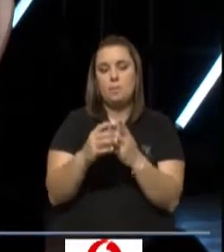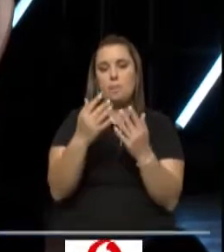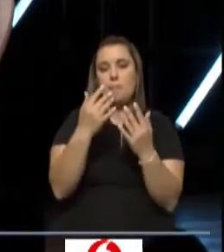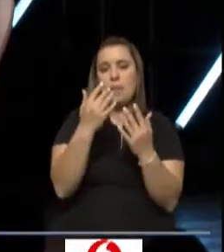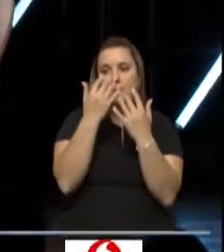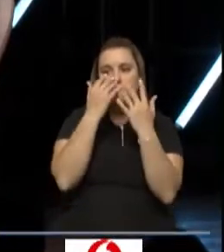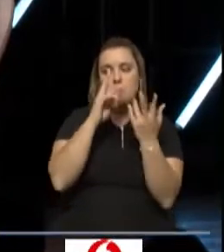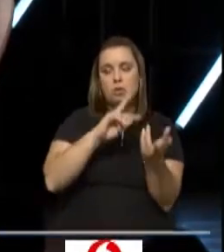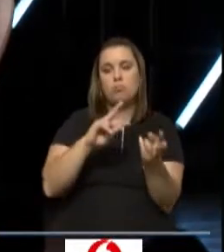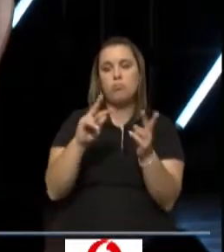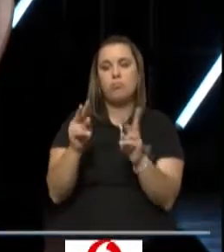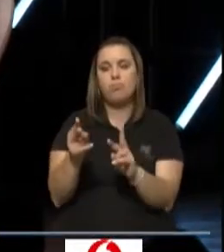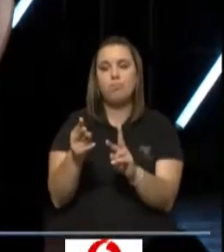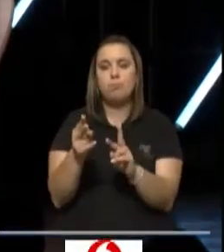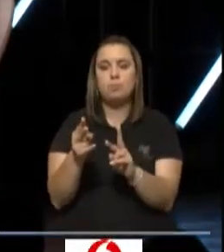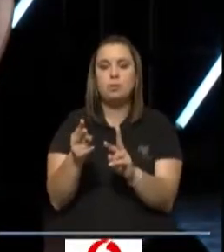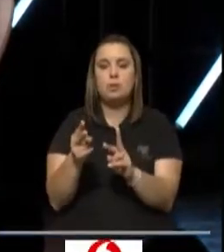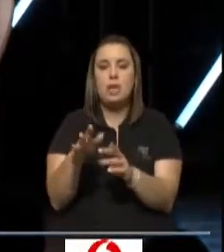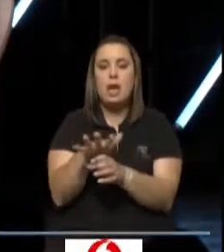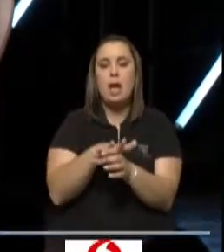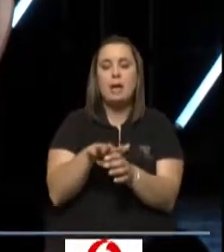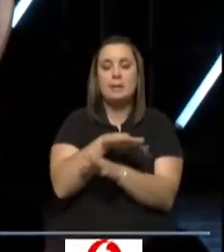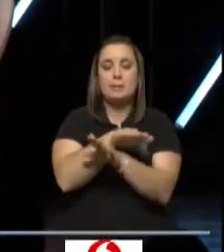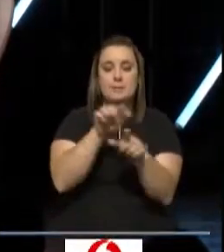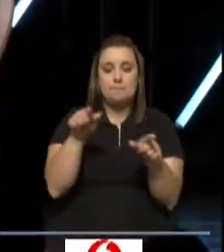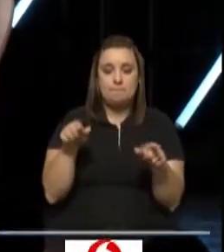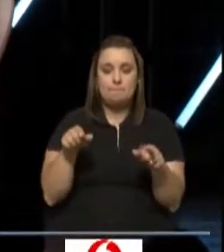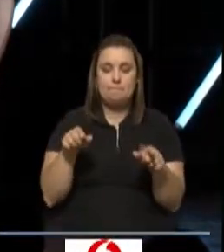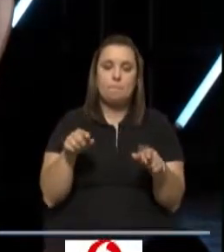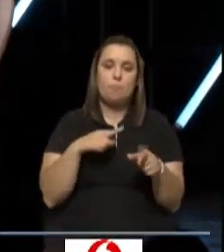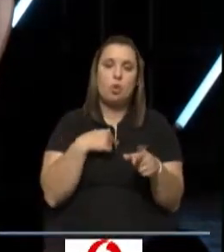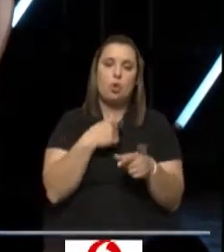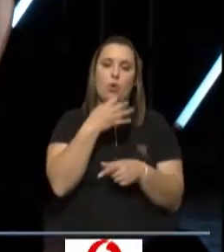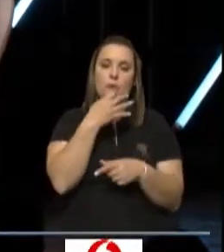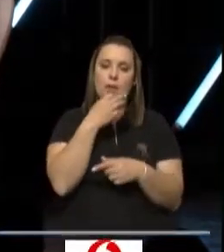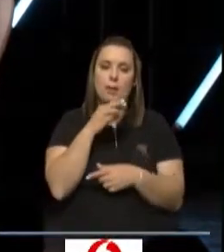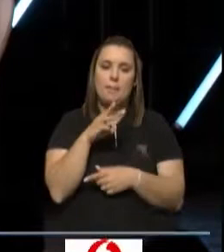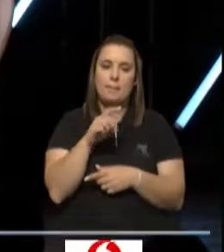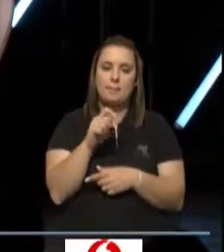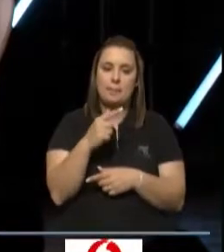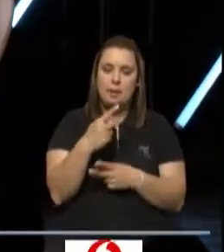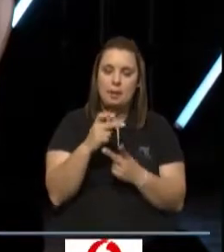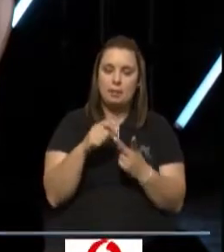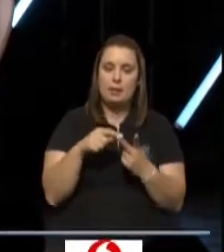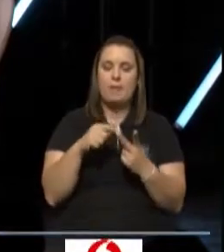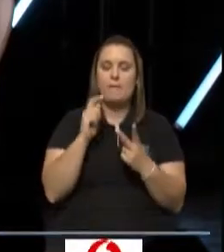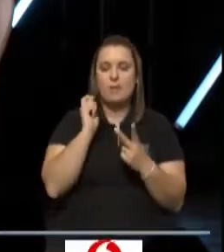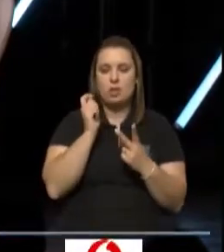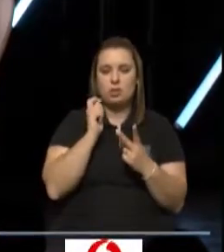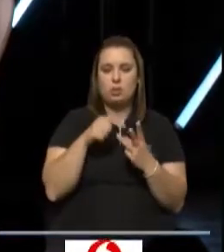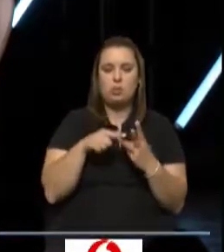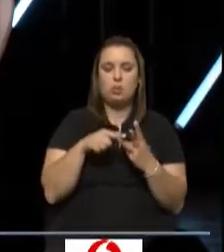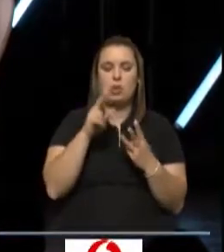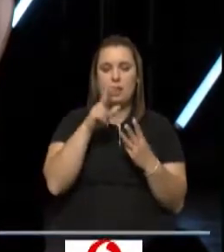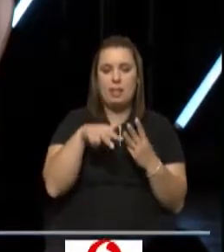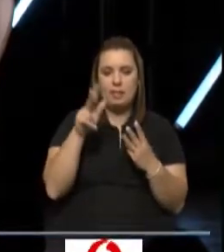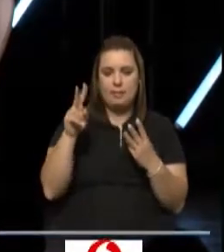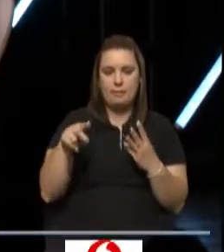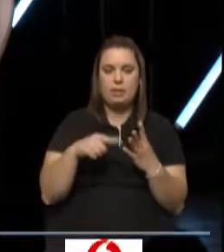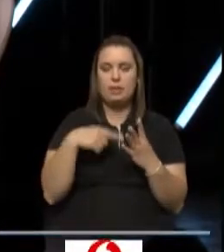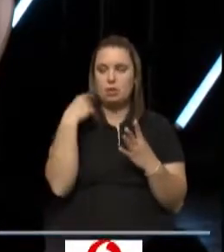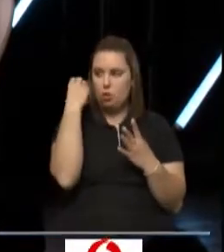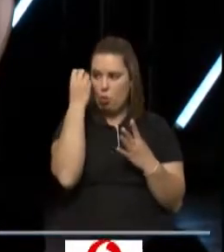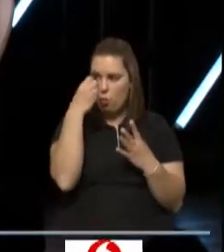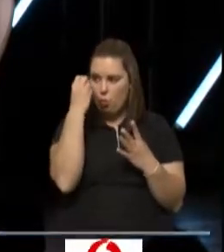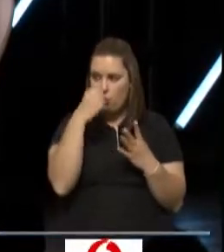transition of the data associated to guarantee these new suppliers. I'm speaking about Meta, Facebook, and all that